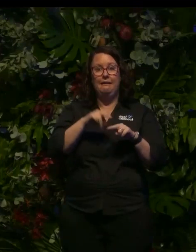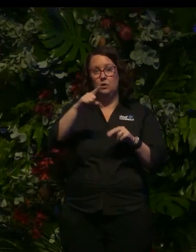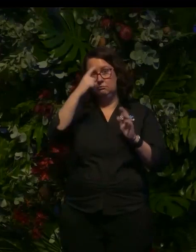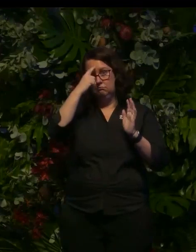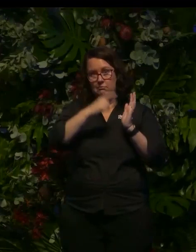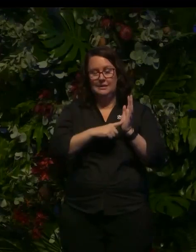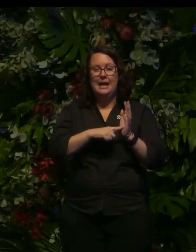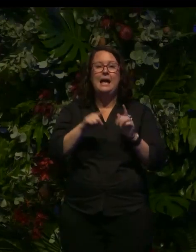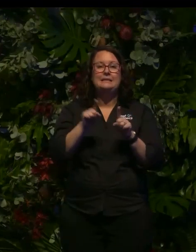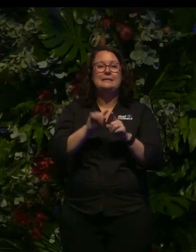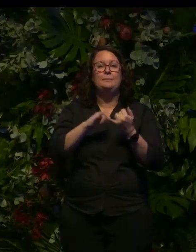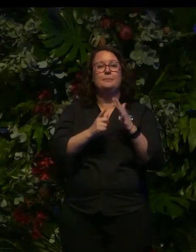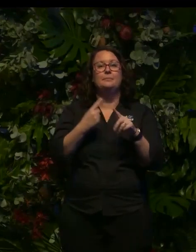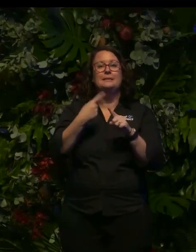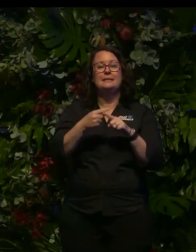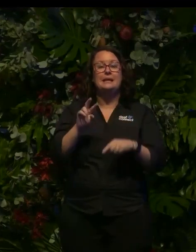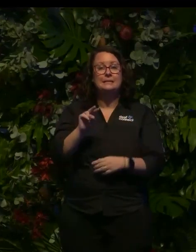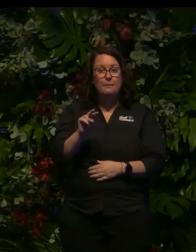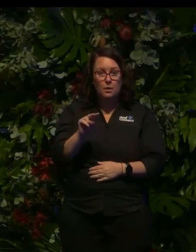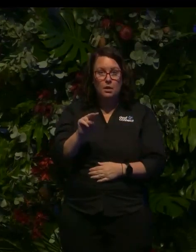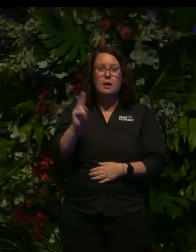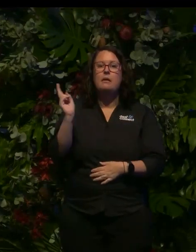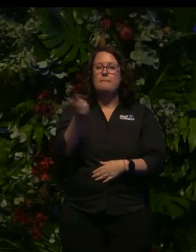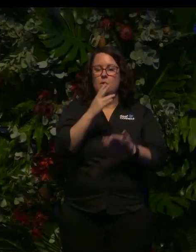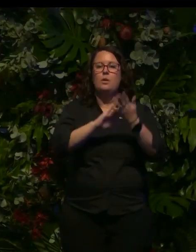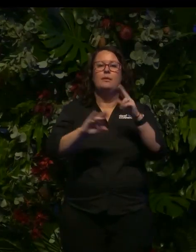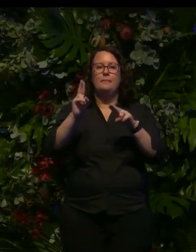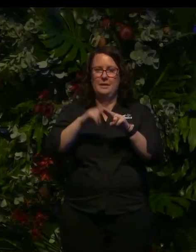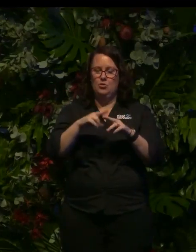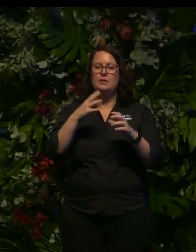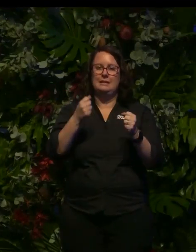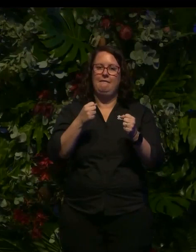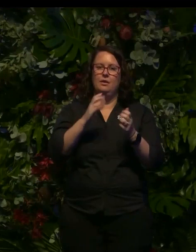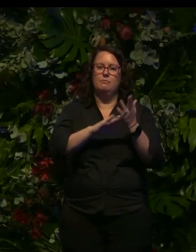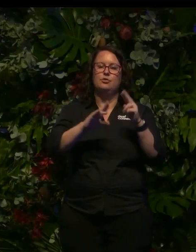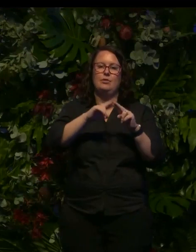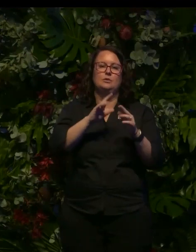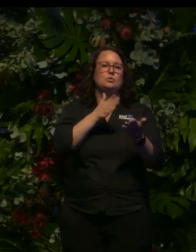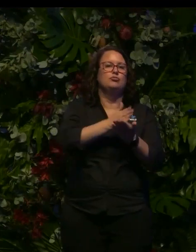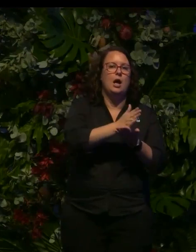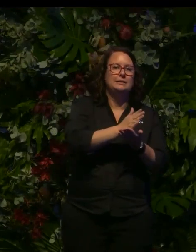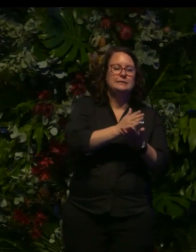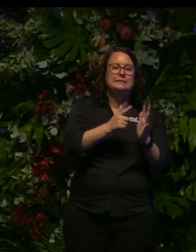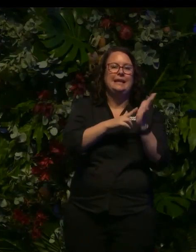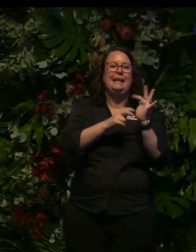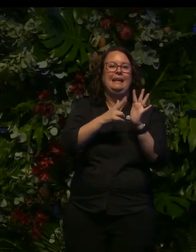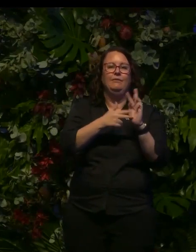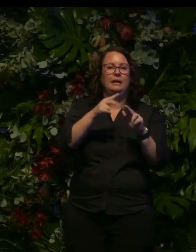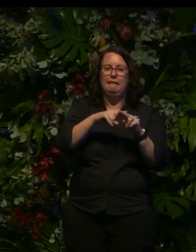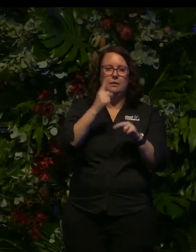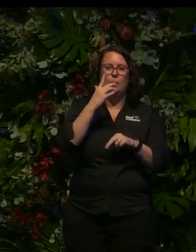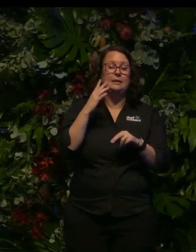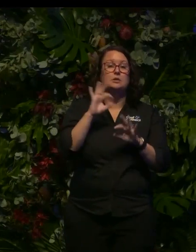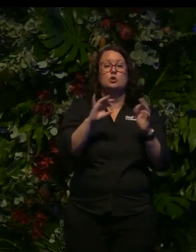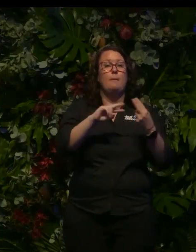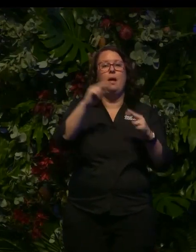a same-sex couple, for instance, you both parents have the parental rights, even if one of the child is a biological child